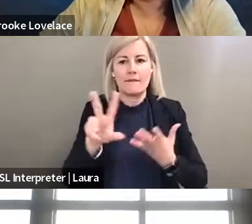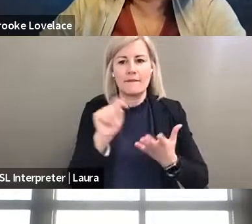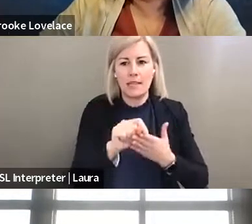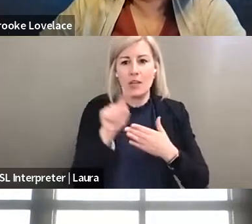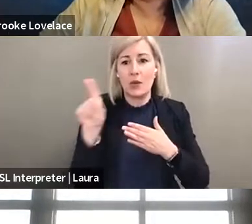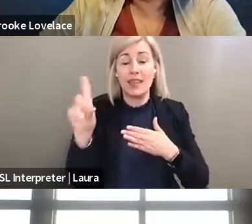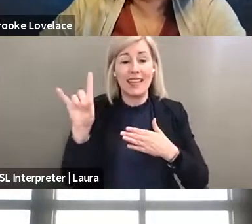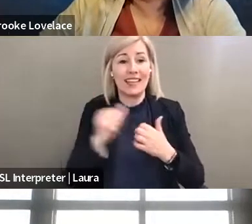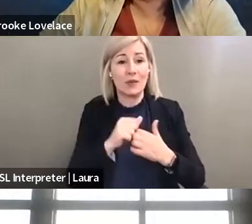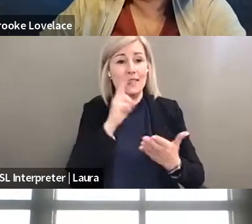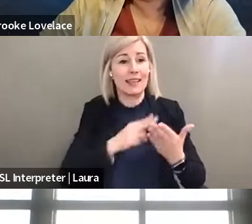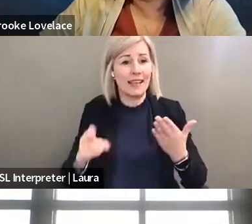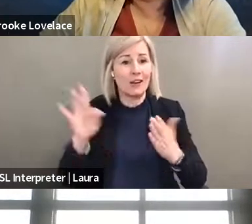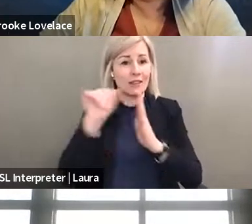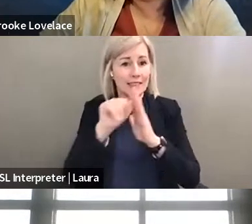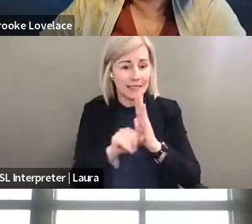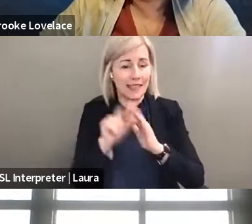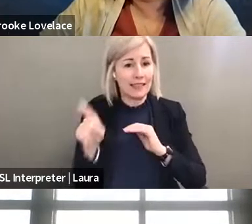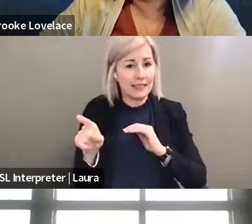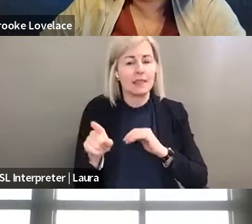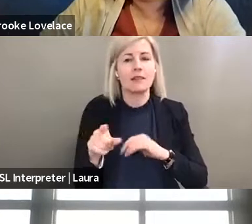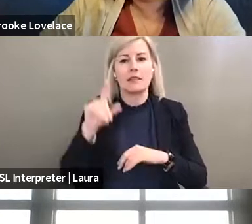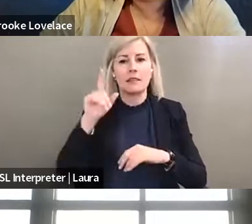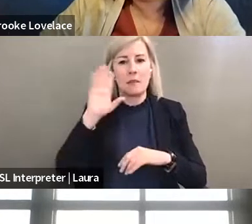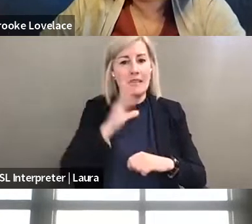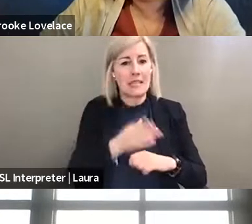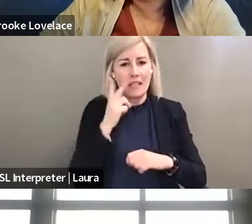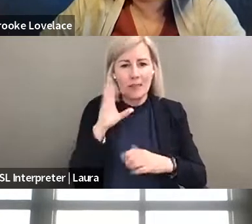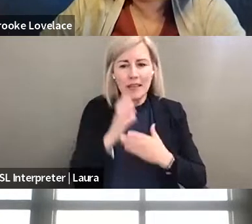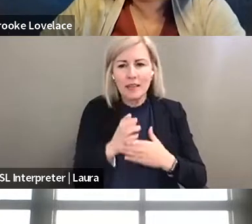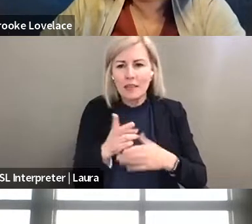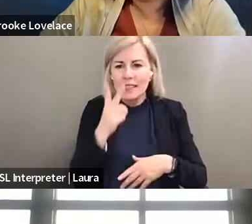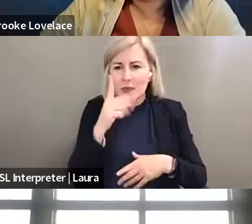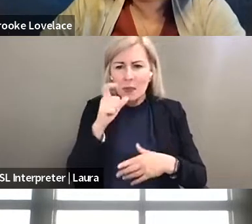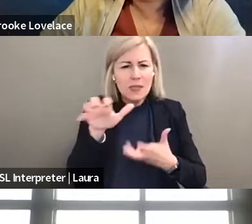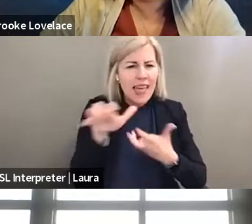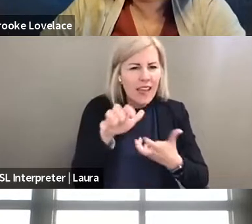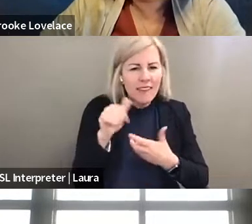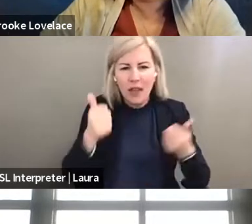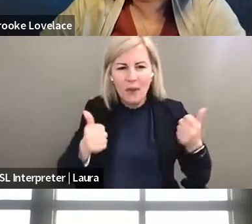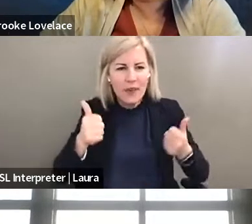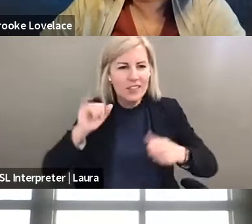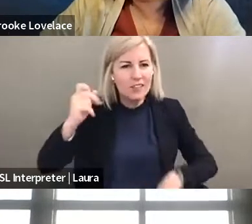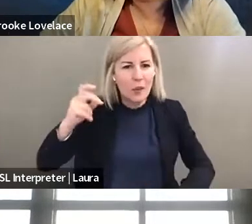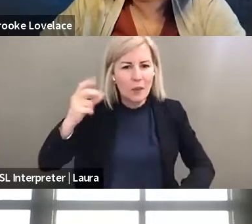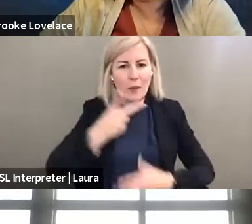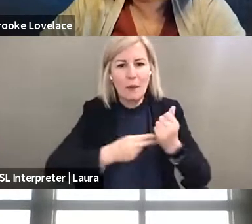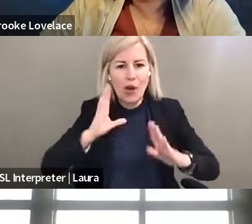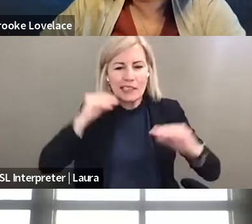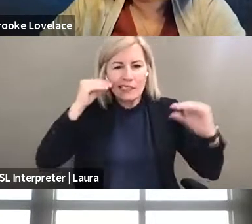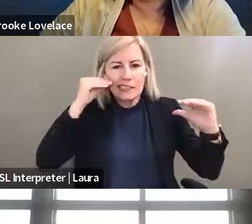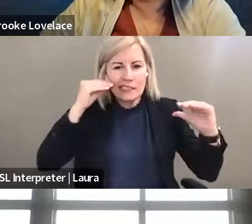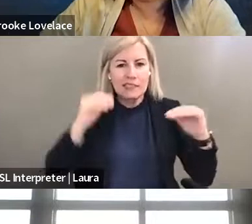did with the Secretary of State. When my son saw this picture, he said, "Who's laughing at whose joke in this picture?" Because we're both smiling. I'm sure